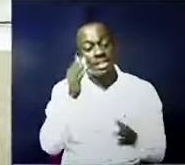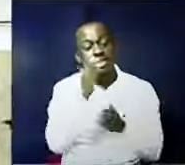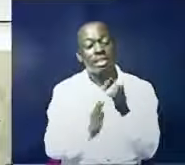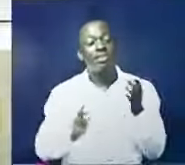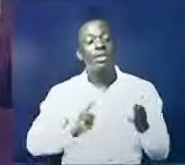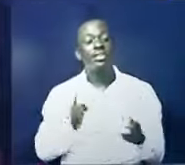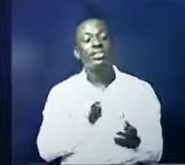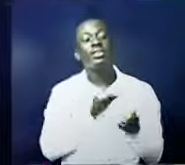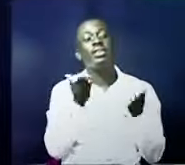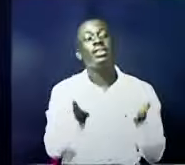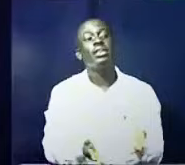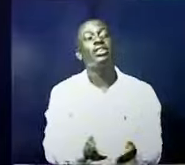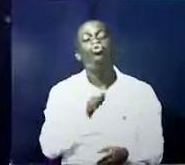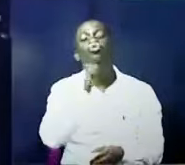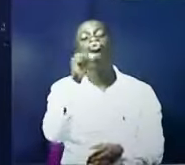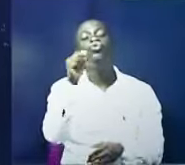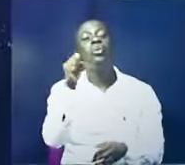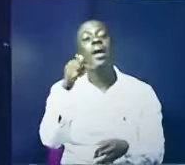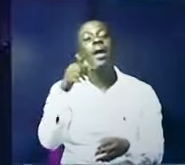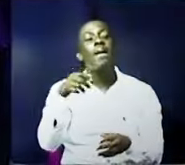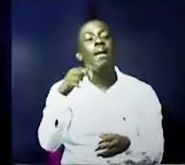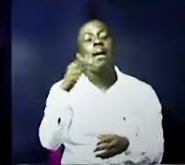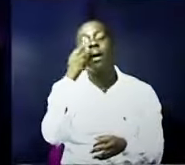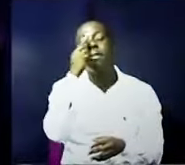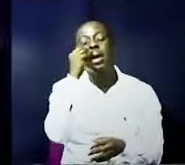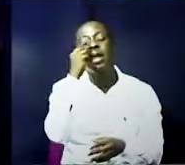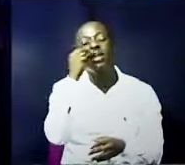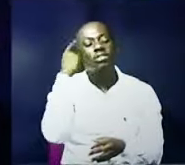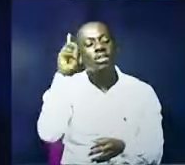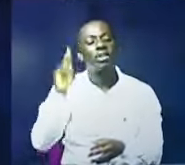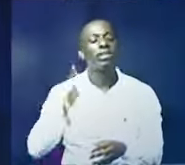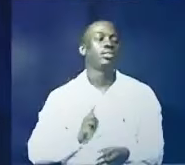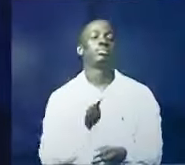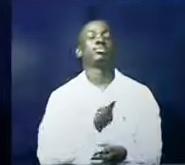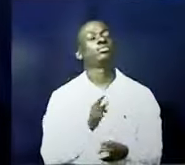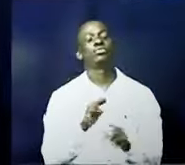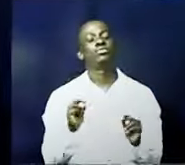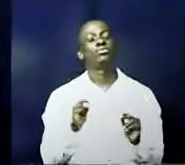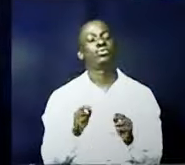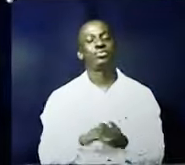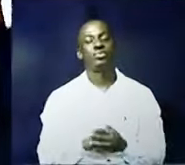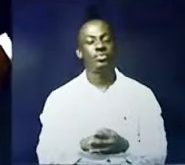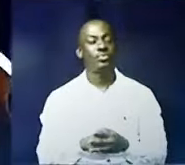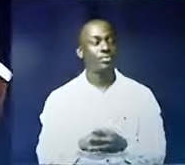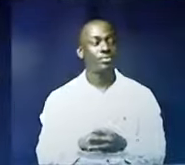have a deep kind to you, and you have a movie there, we will say, you know, you're a friend, you're a girl.